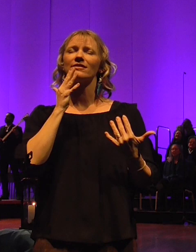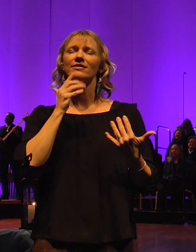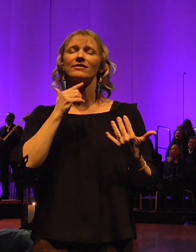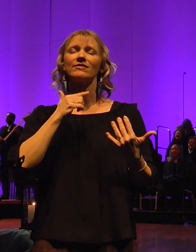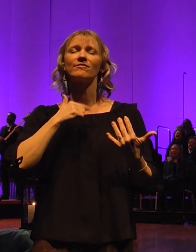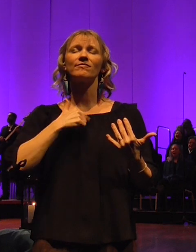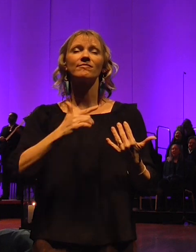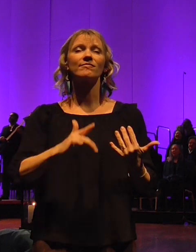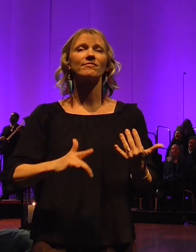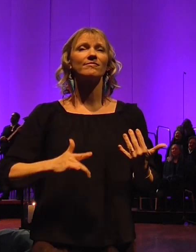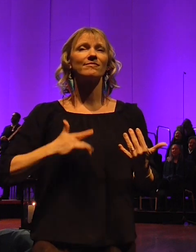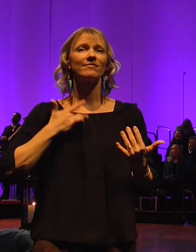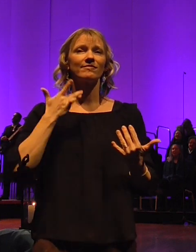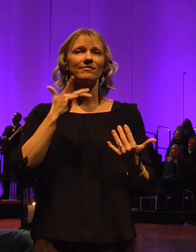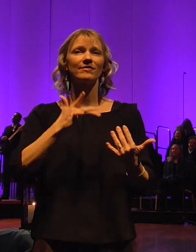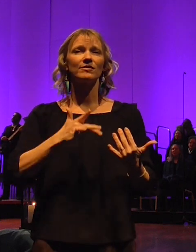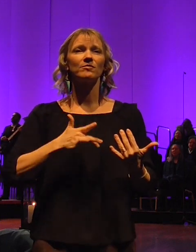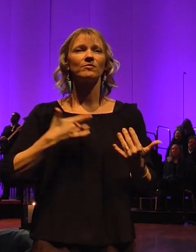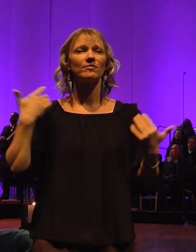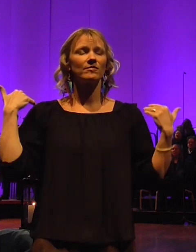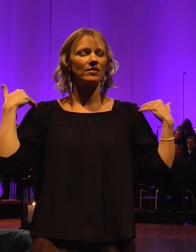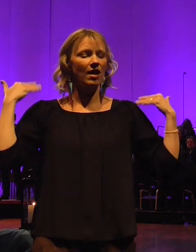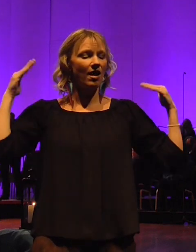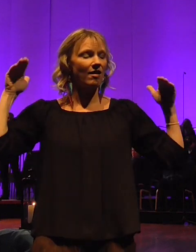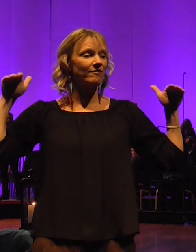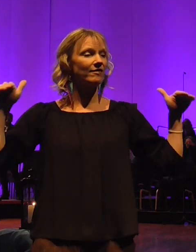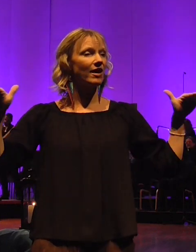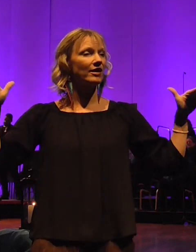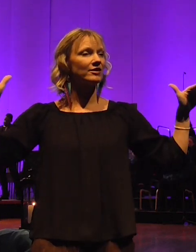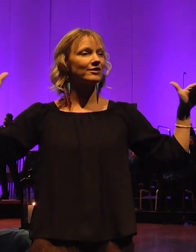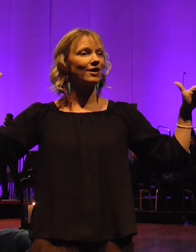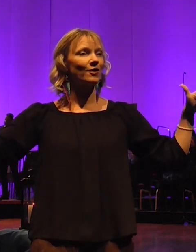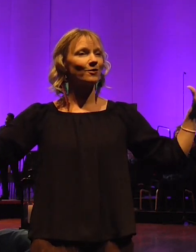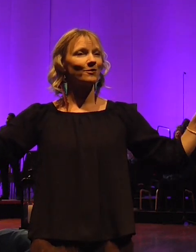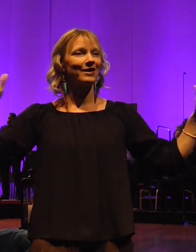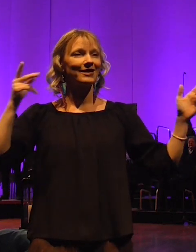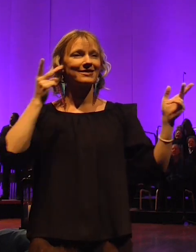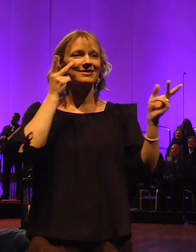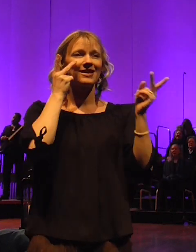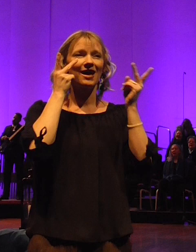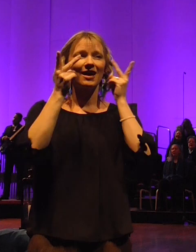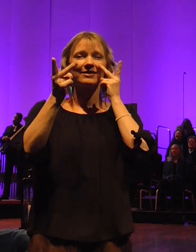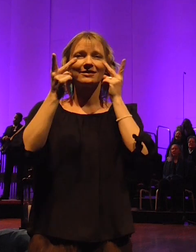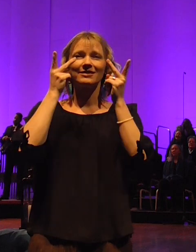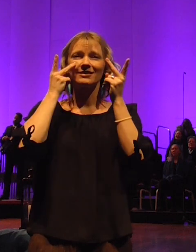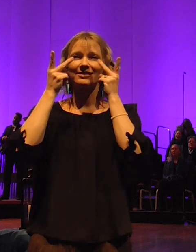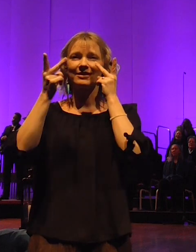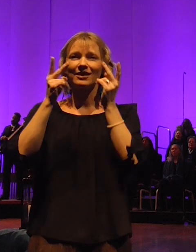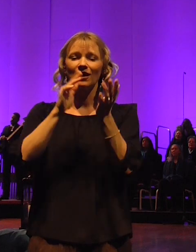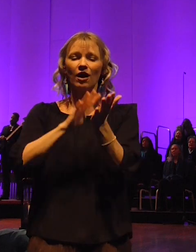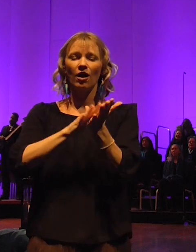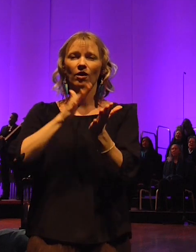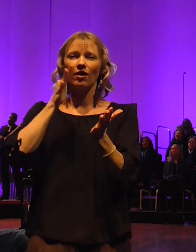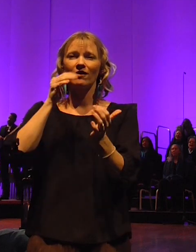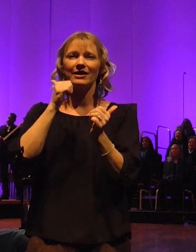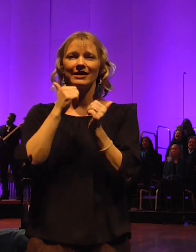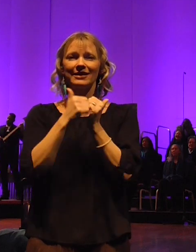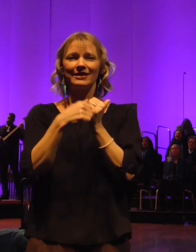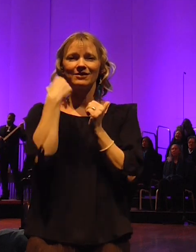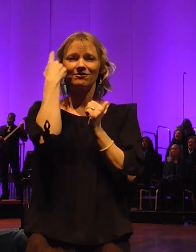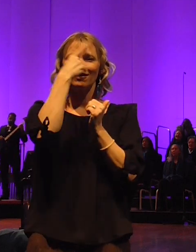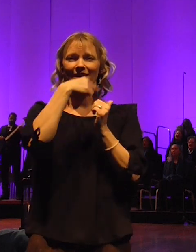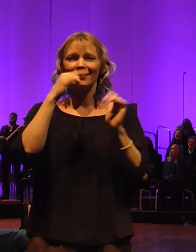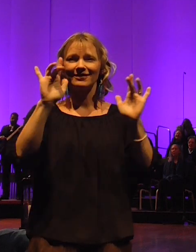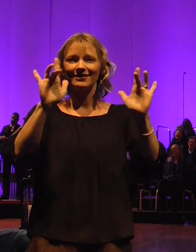grace. I can hear the brush of angel wings. I see glory on